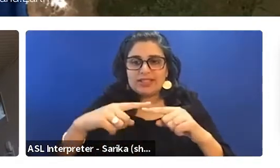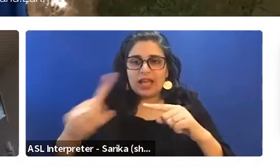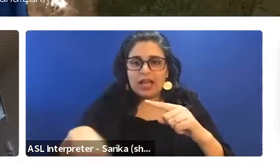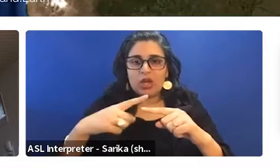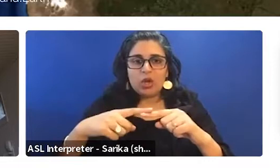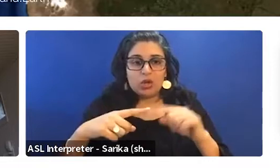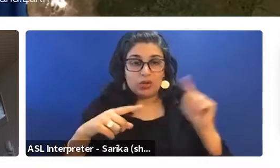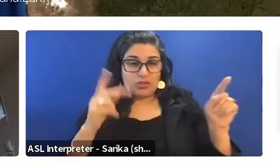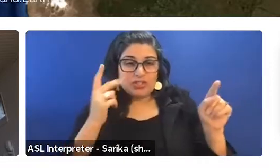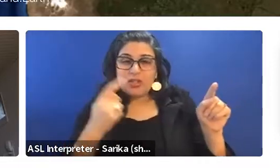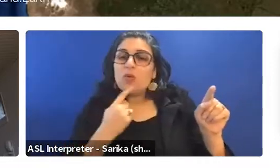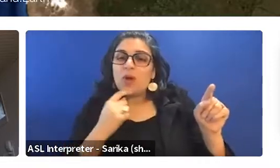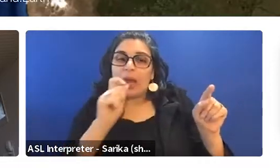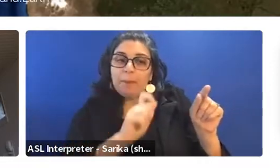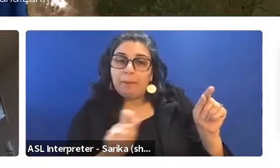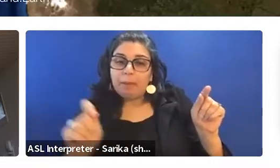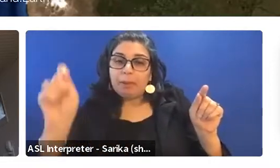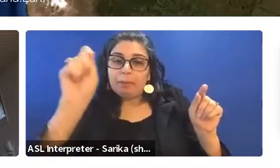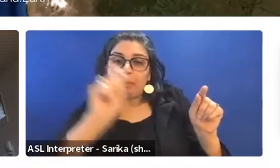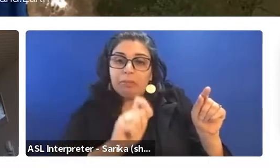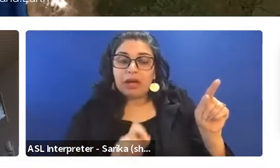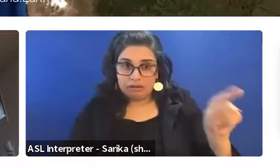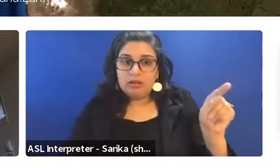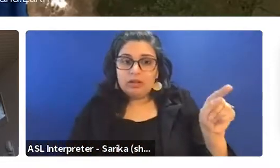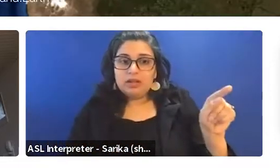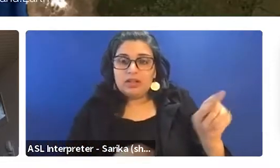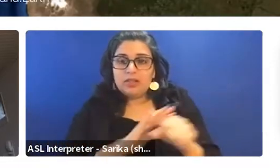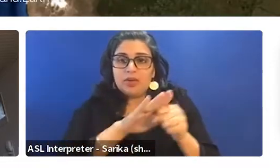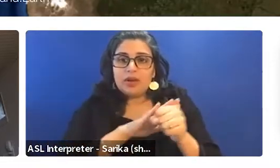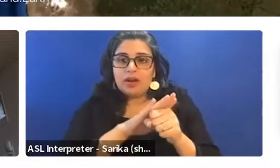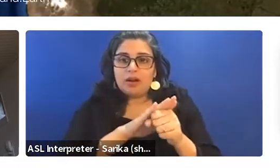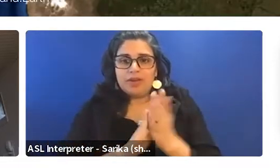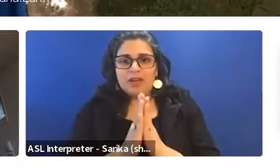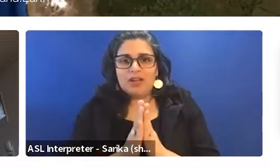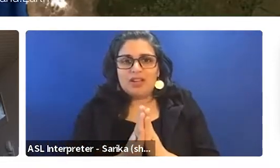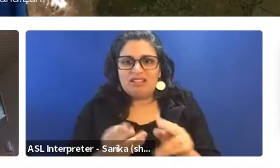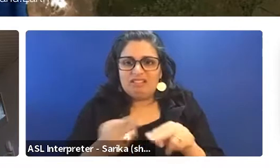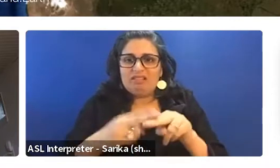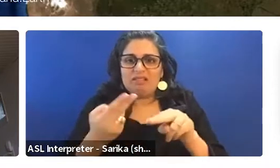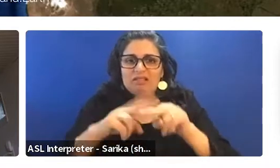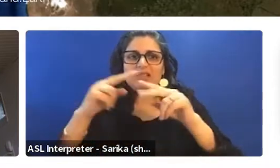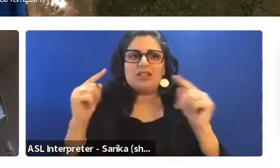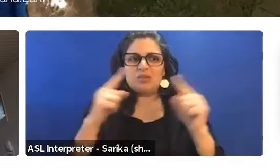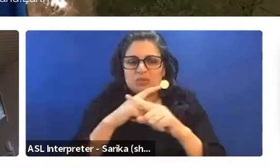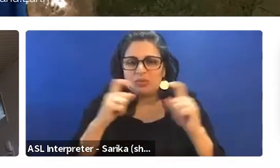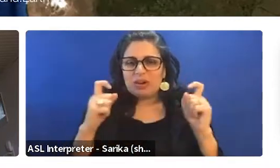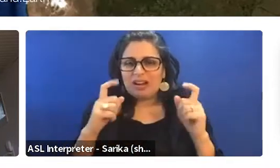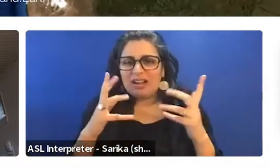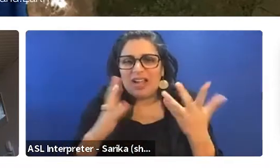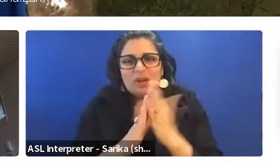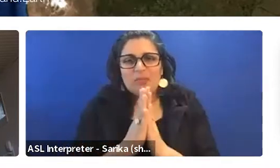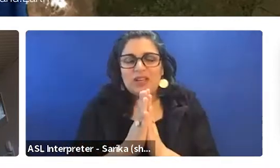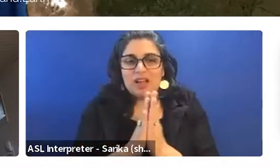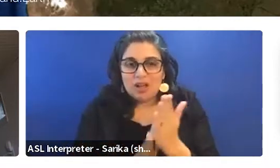the red dots there, would be areas that would start to get drier and drier, and that could kind of like eventually expand